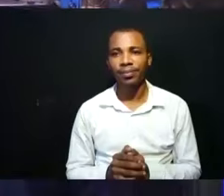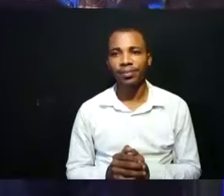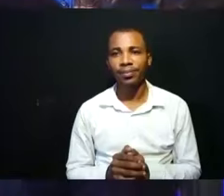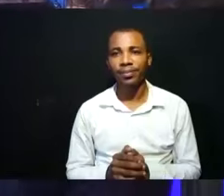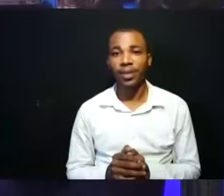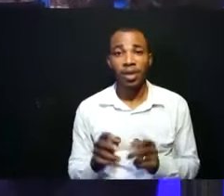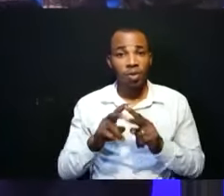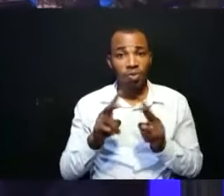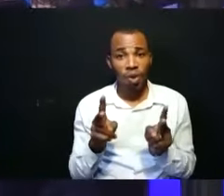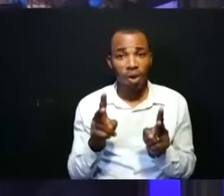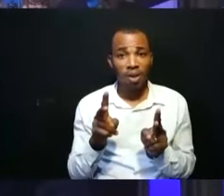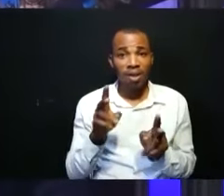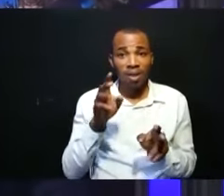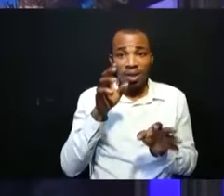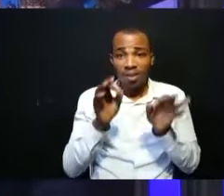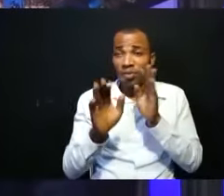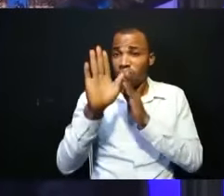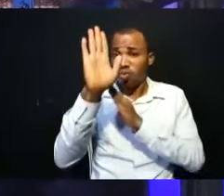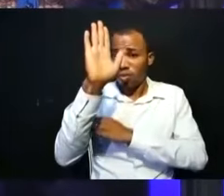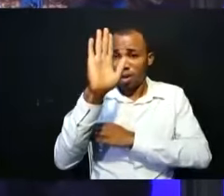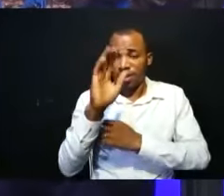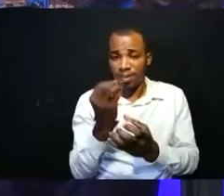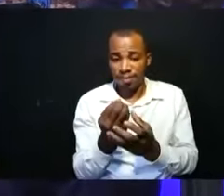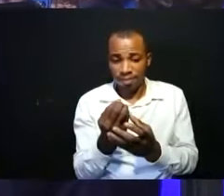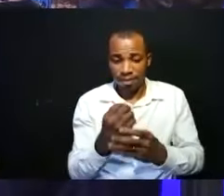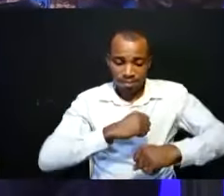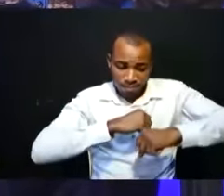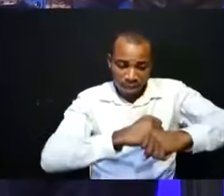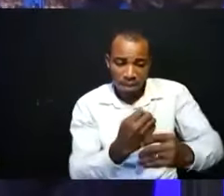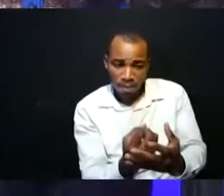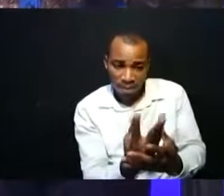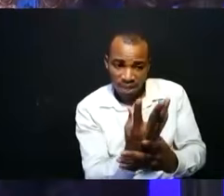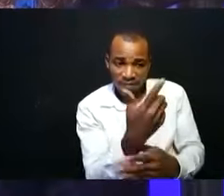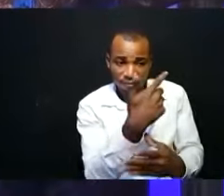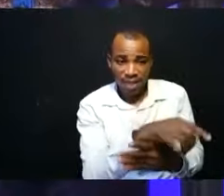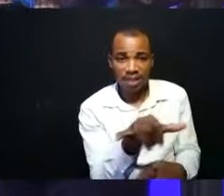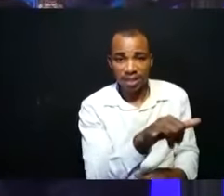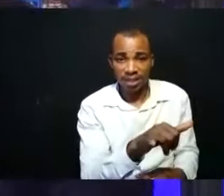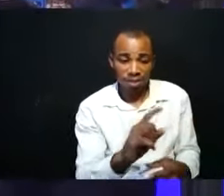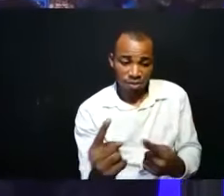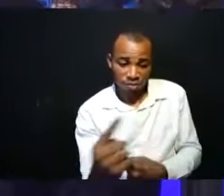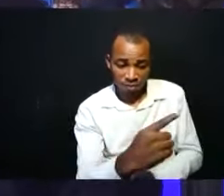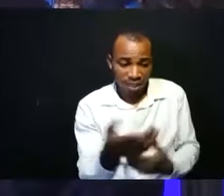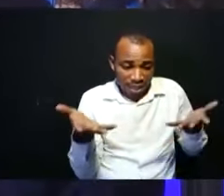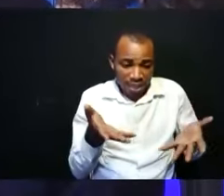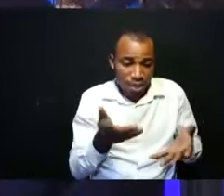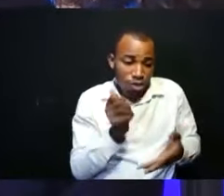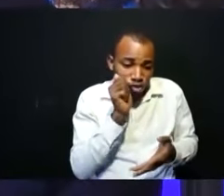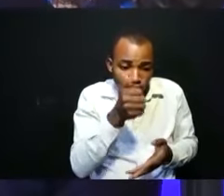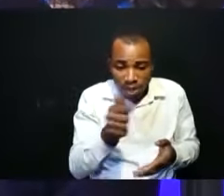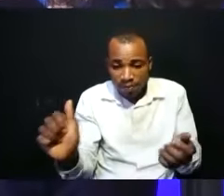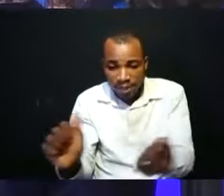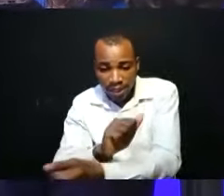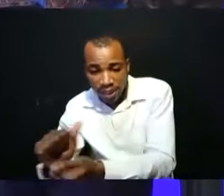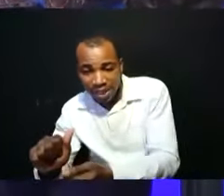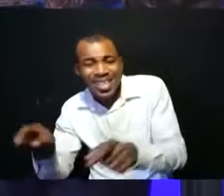If that is how God clothes the grass of the field, which is here today and tomorrow is thrown into fire, will